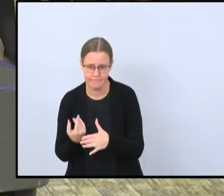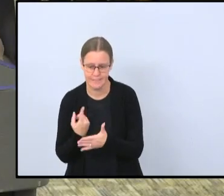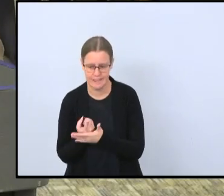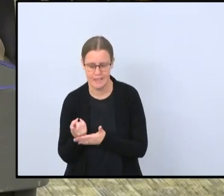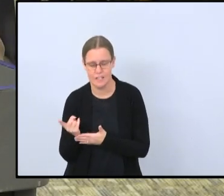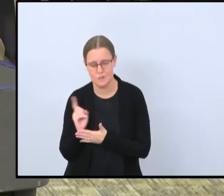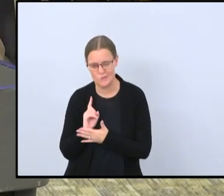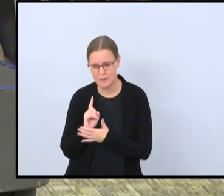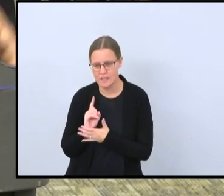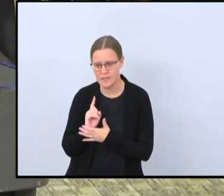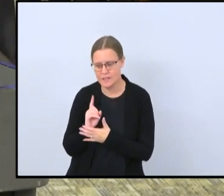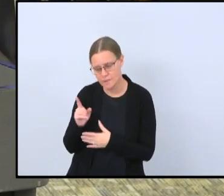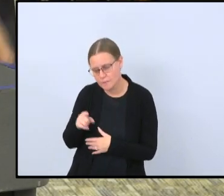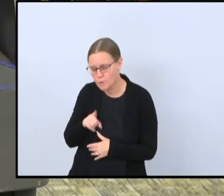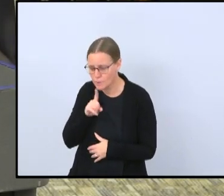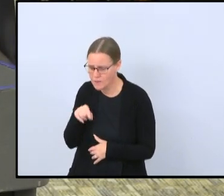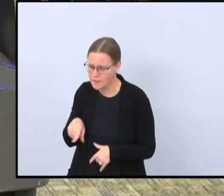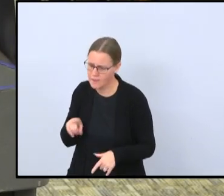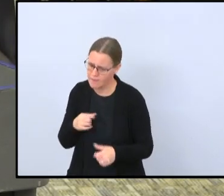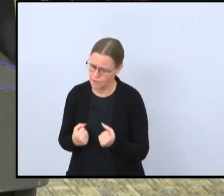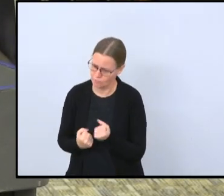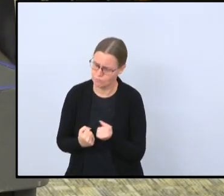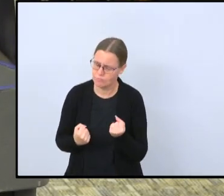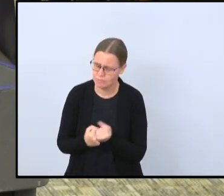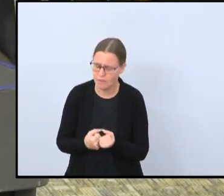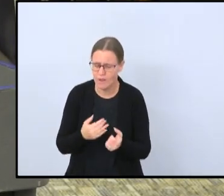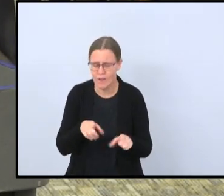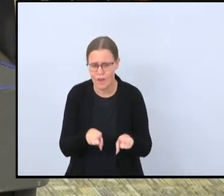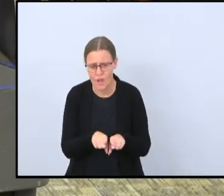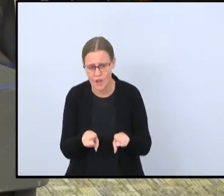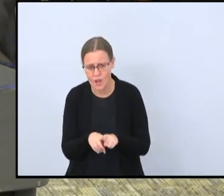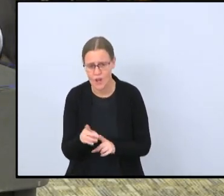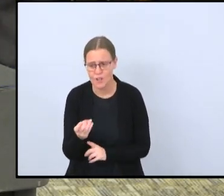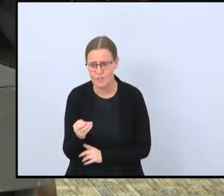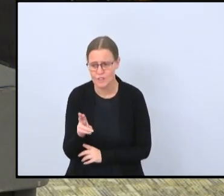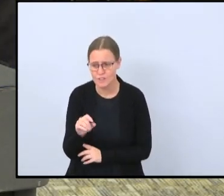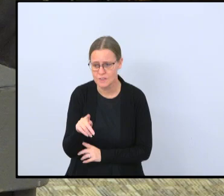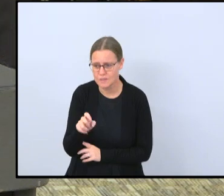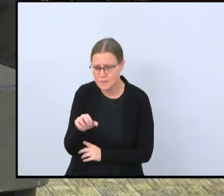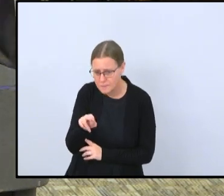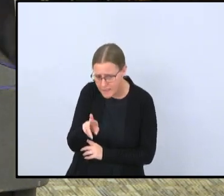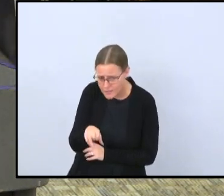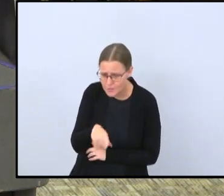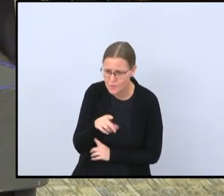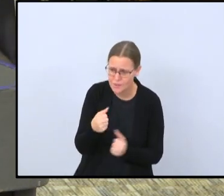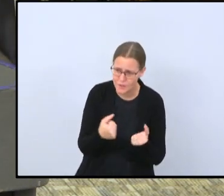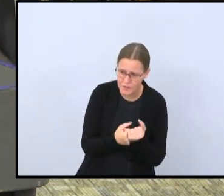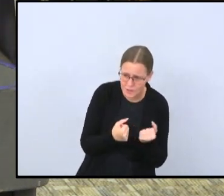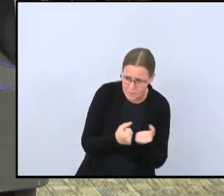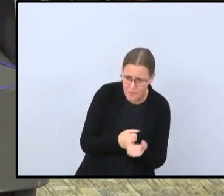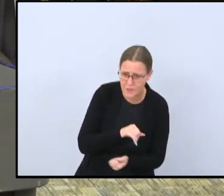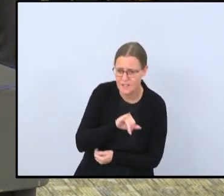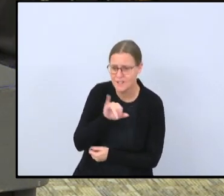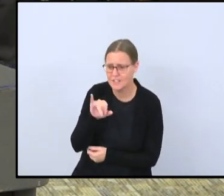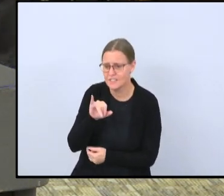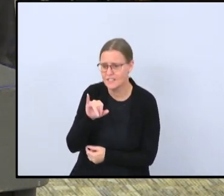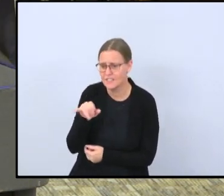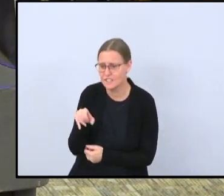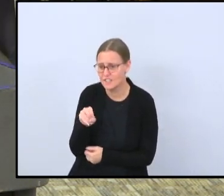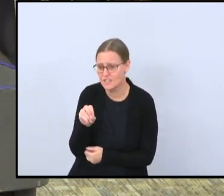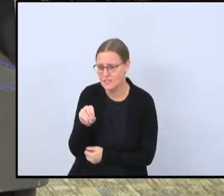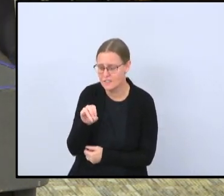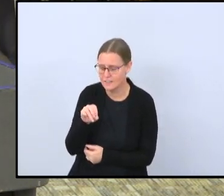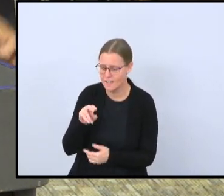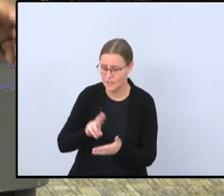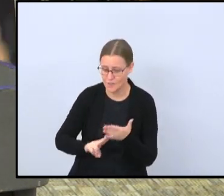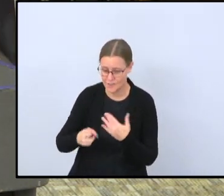very supportive. I'd like to thank them. I'd like to thank Dr. Spicer for the support. Also, Dr. Johnson for being awesome campus principal for